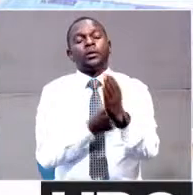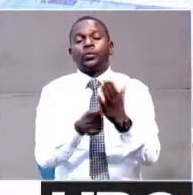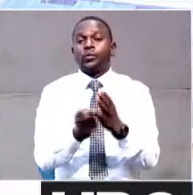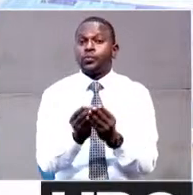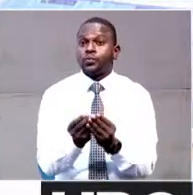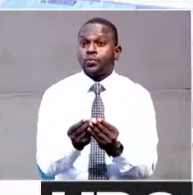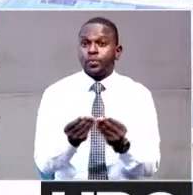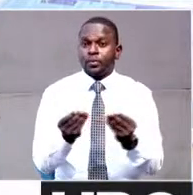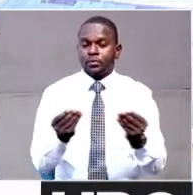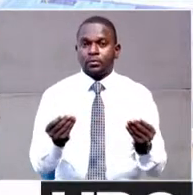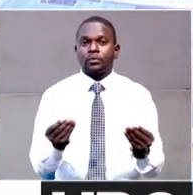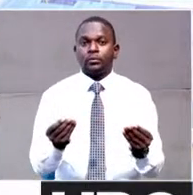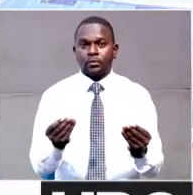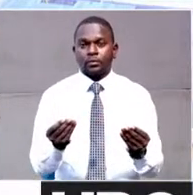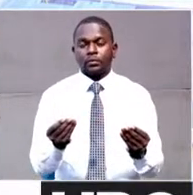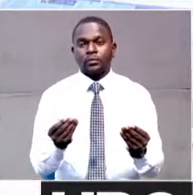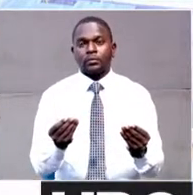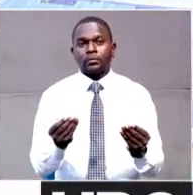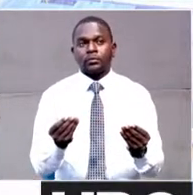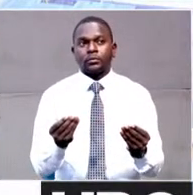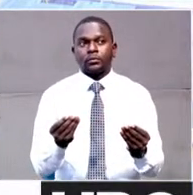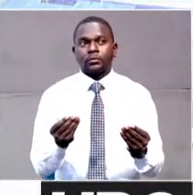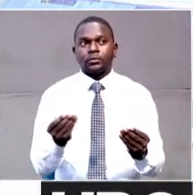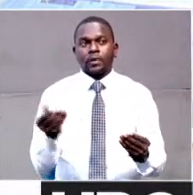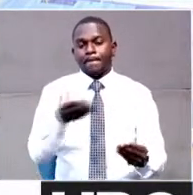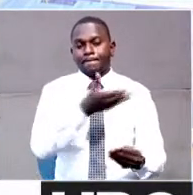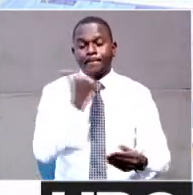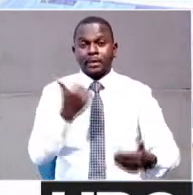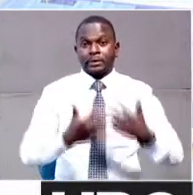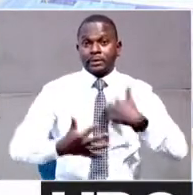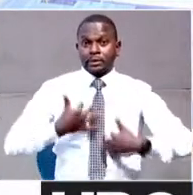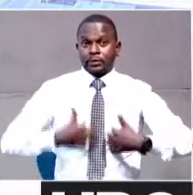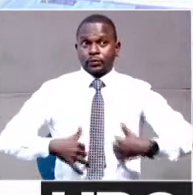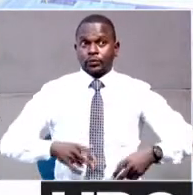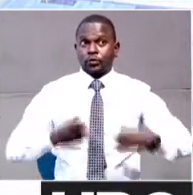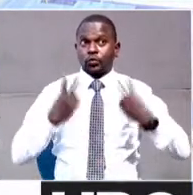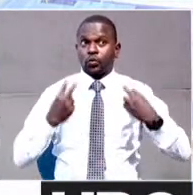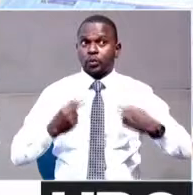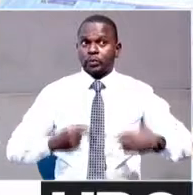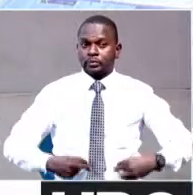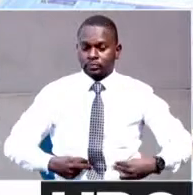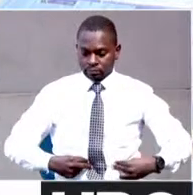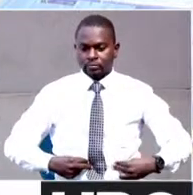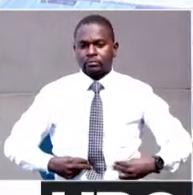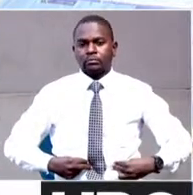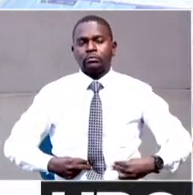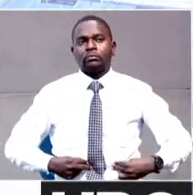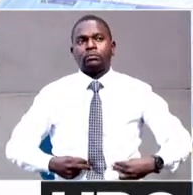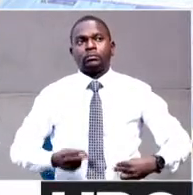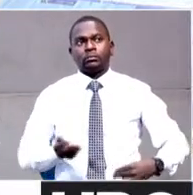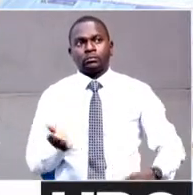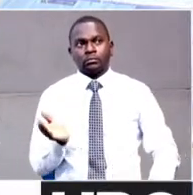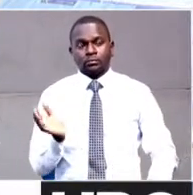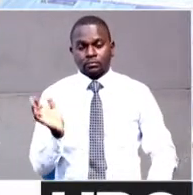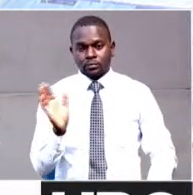would be in the best interest of his health, but his recuperation